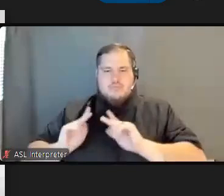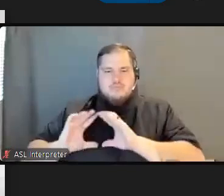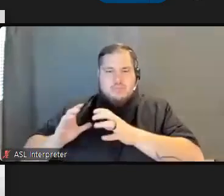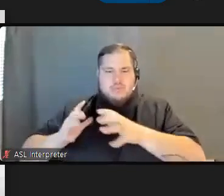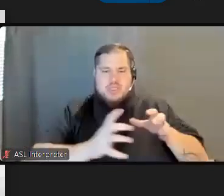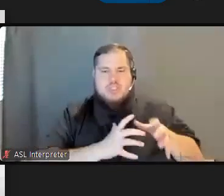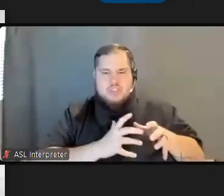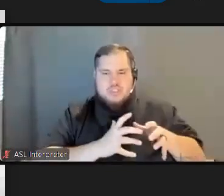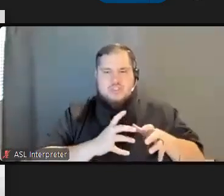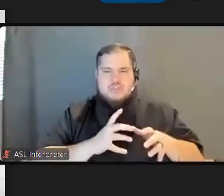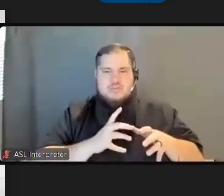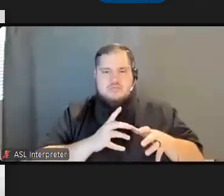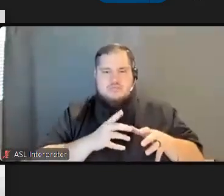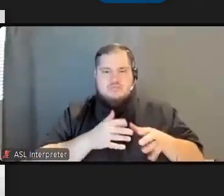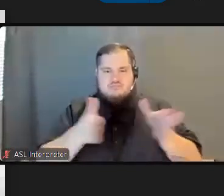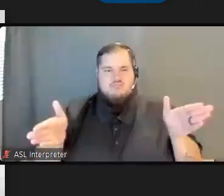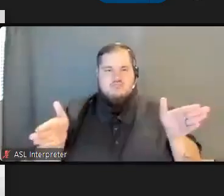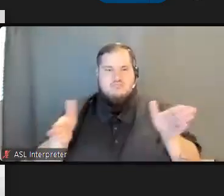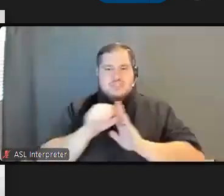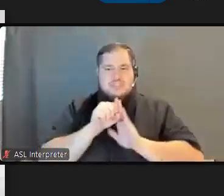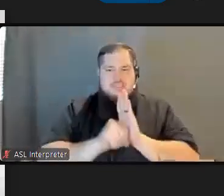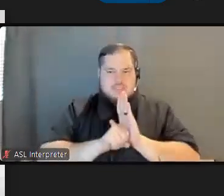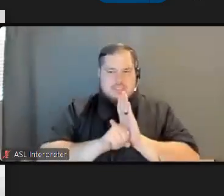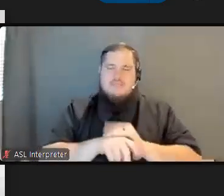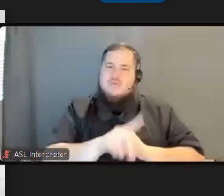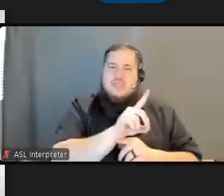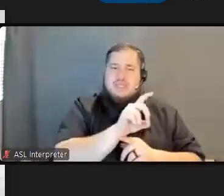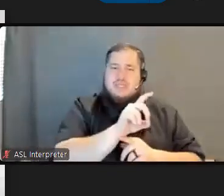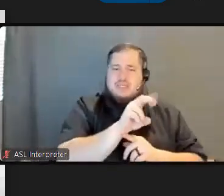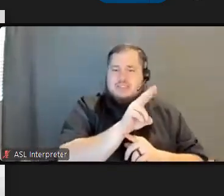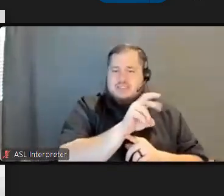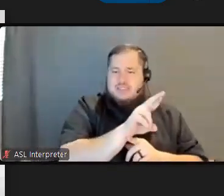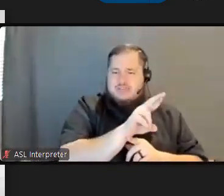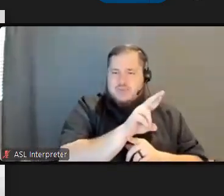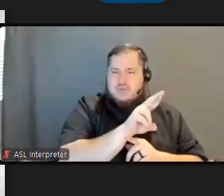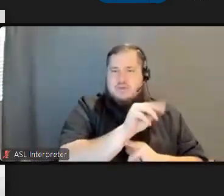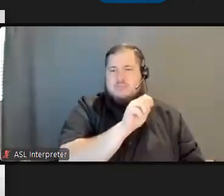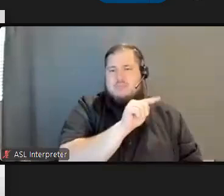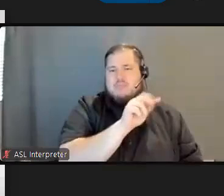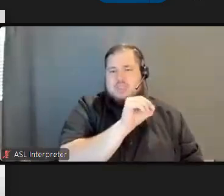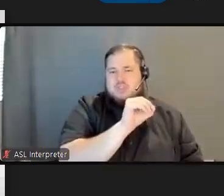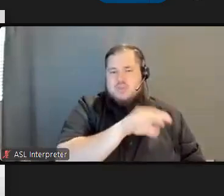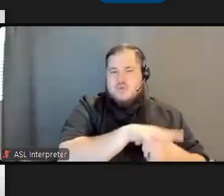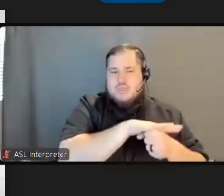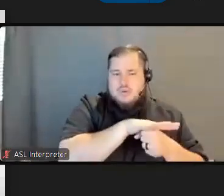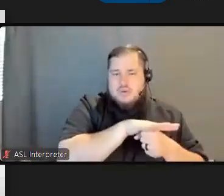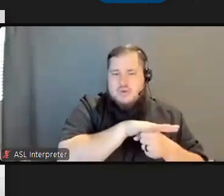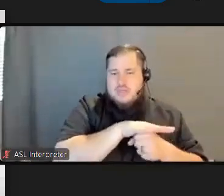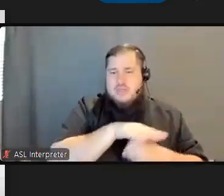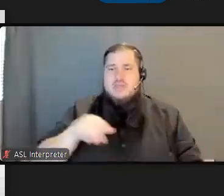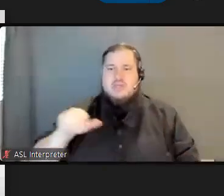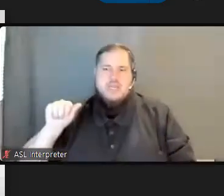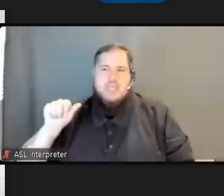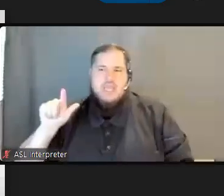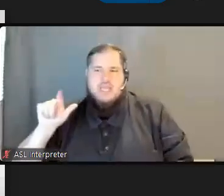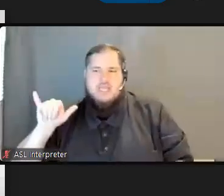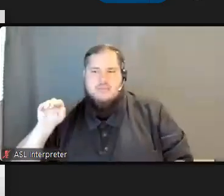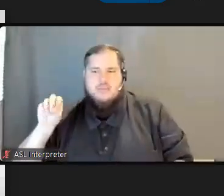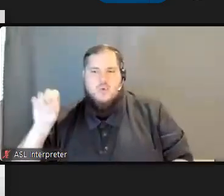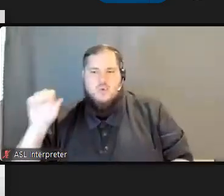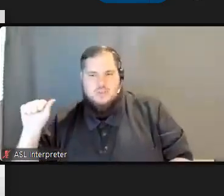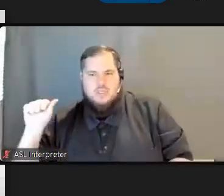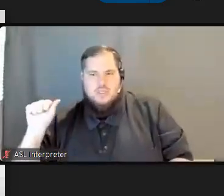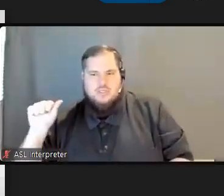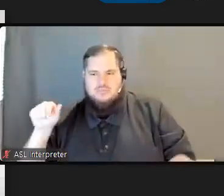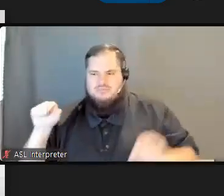you're talking about something very different from the Denver metro area to, those I serve in Alamosa. Very different, very